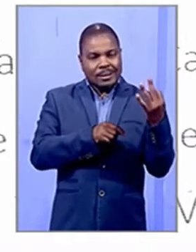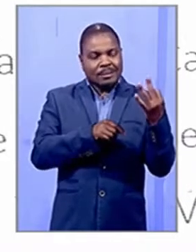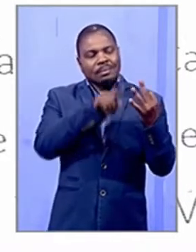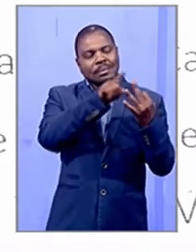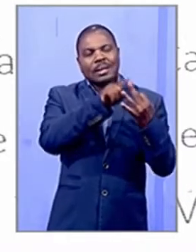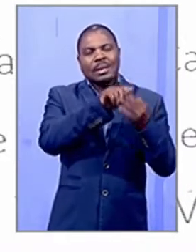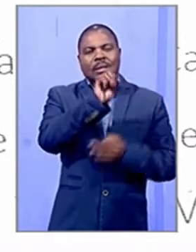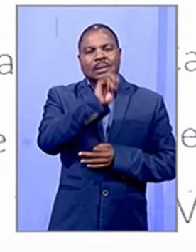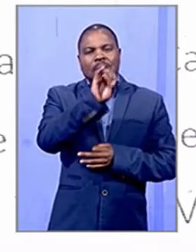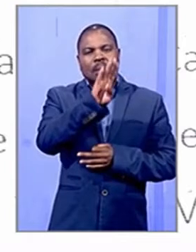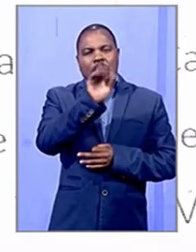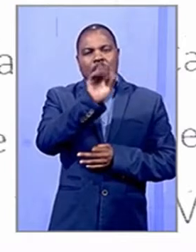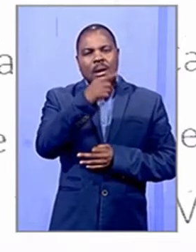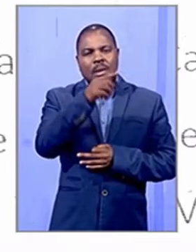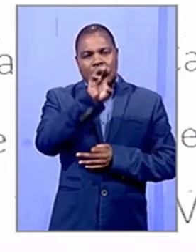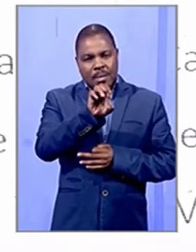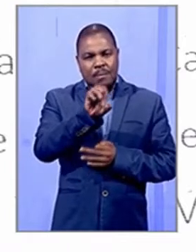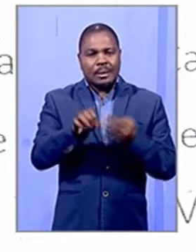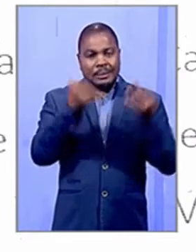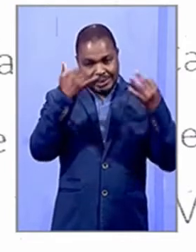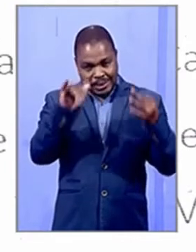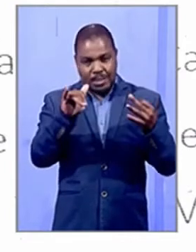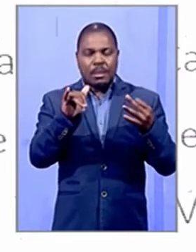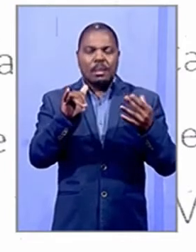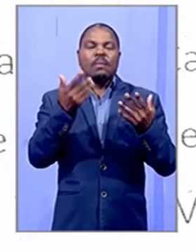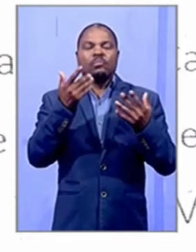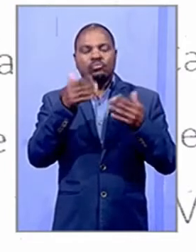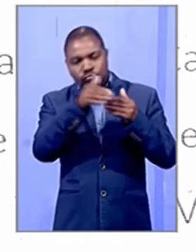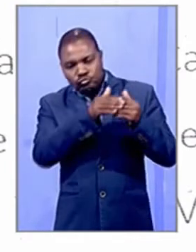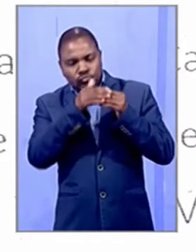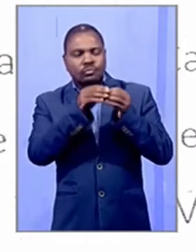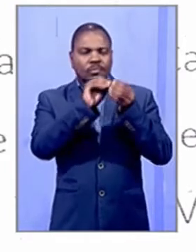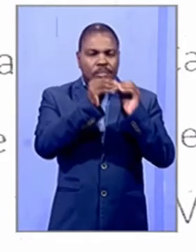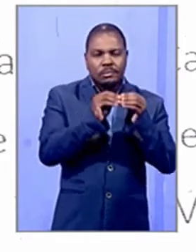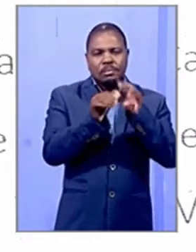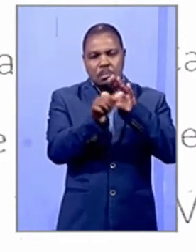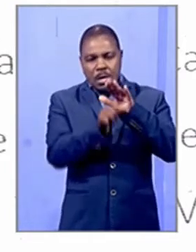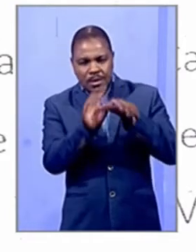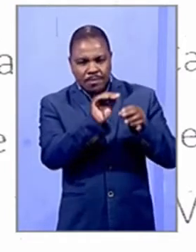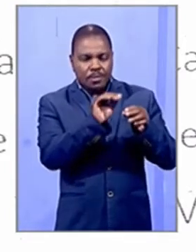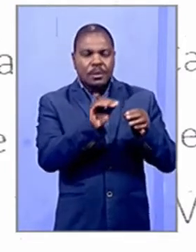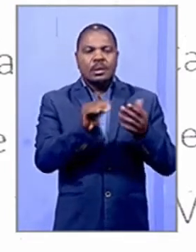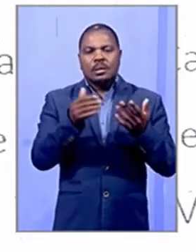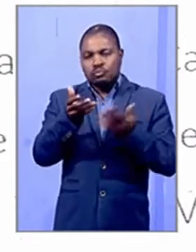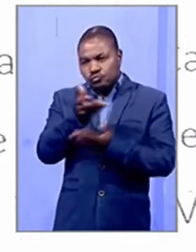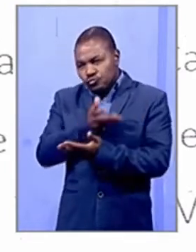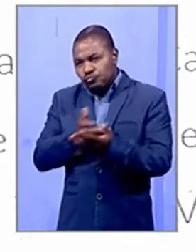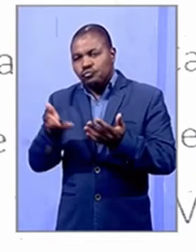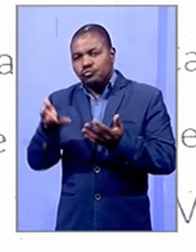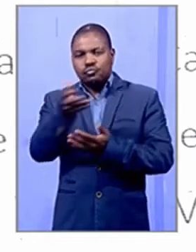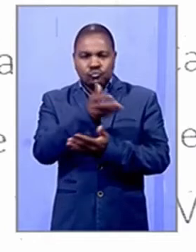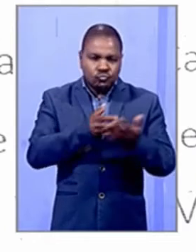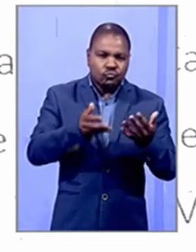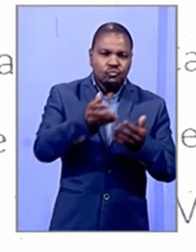Sibanye that are still under care and maintenance. Those conversations